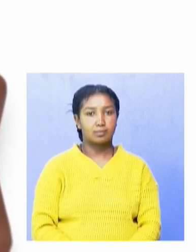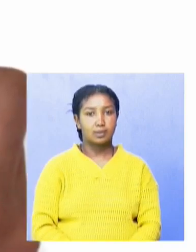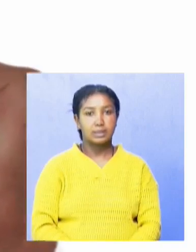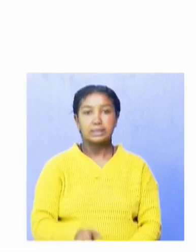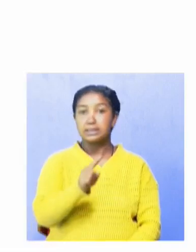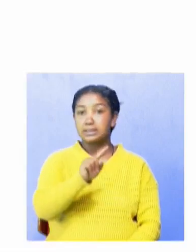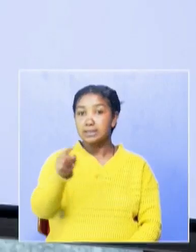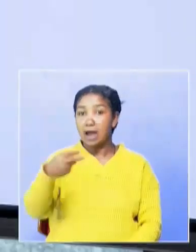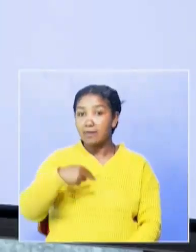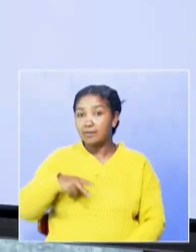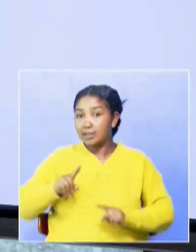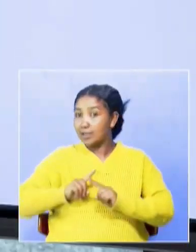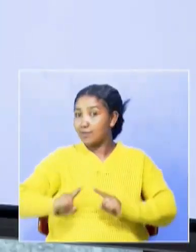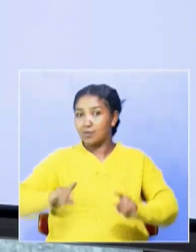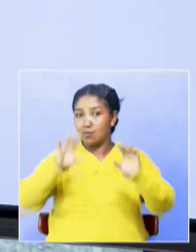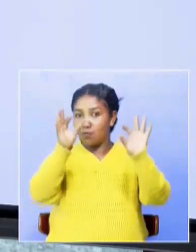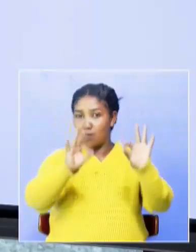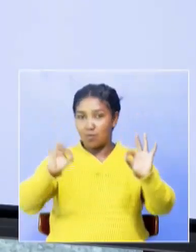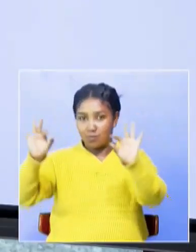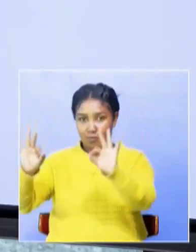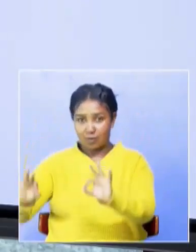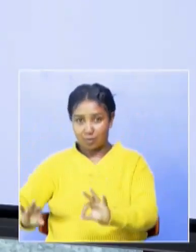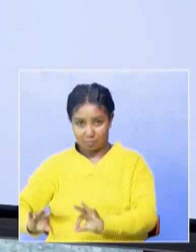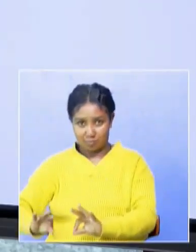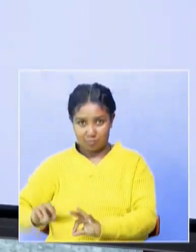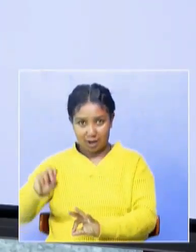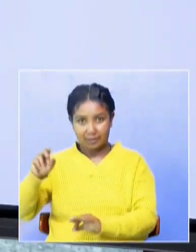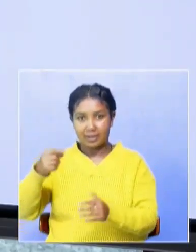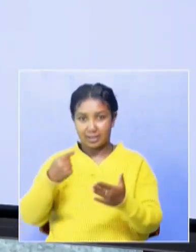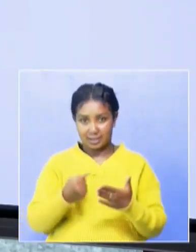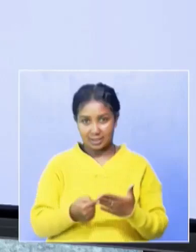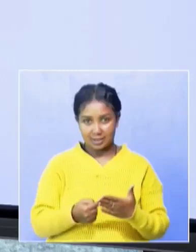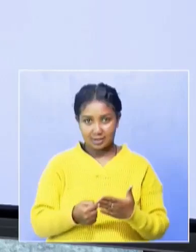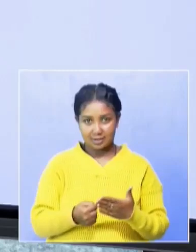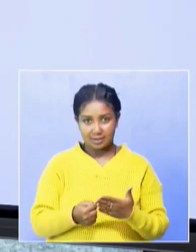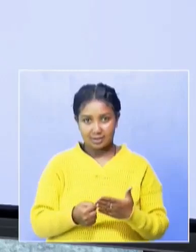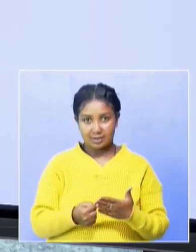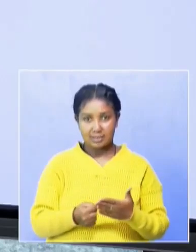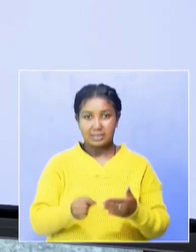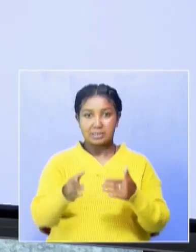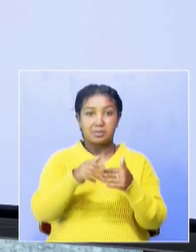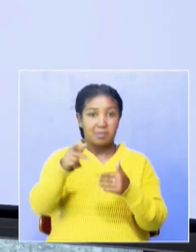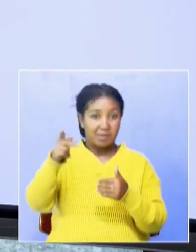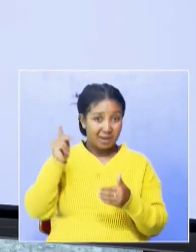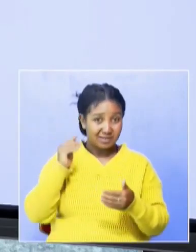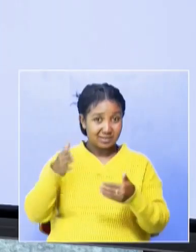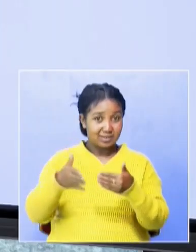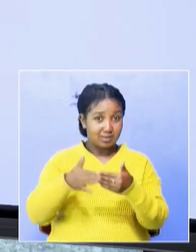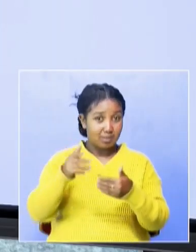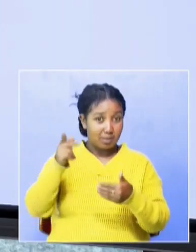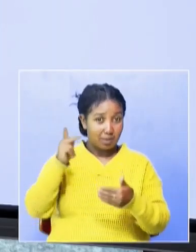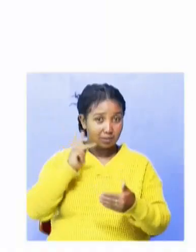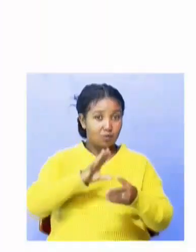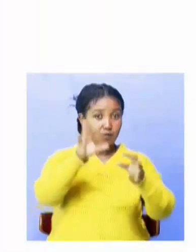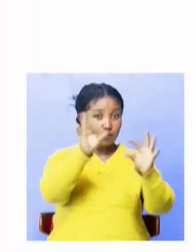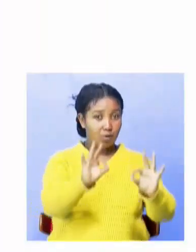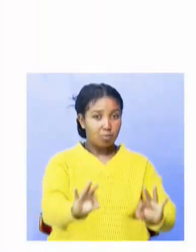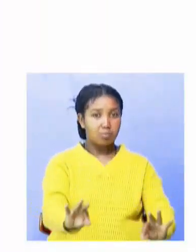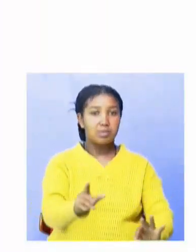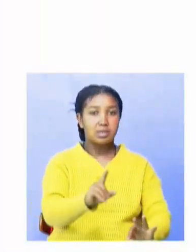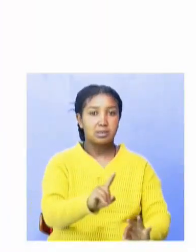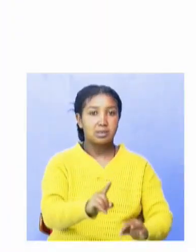They have different forms. Am I right? Here, in simple past, the form should